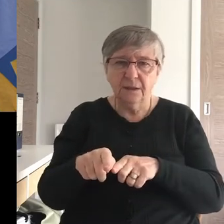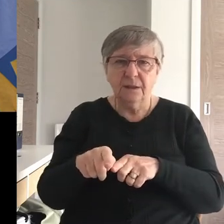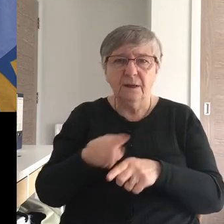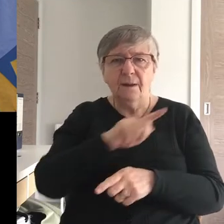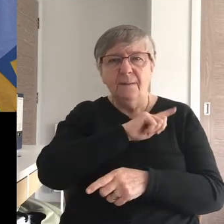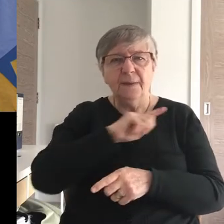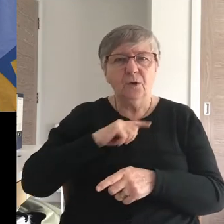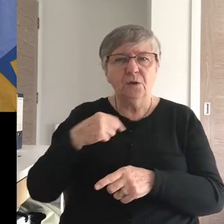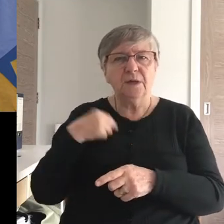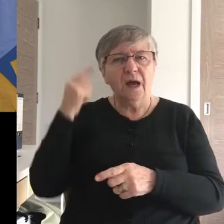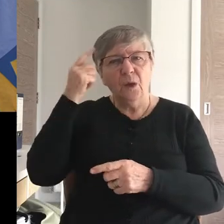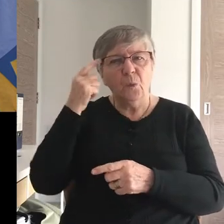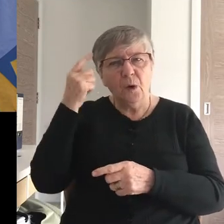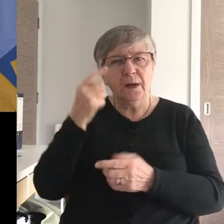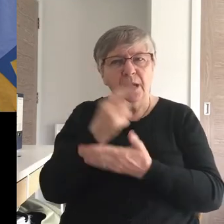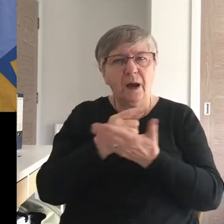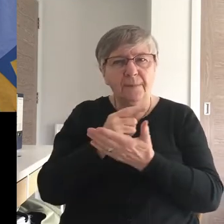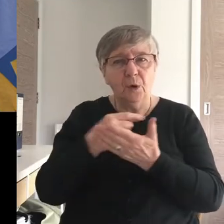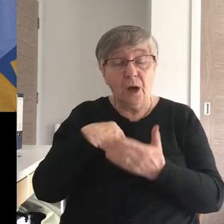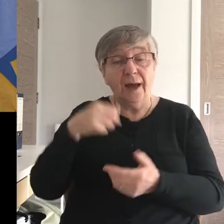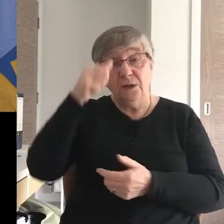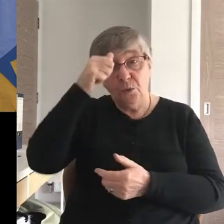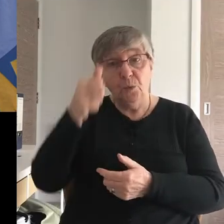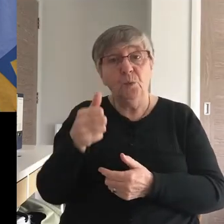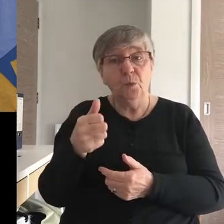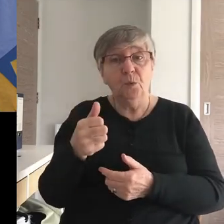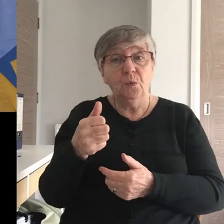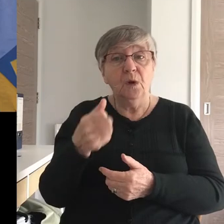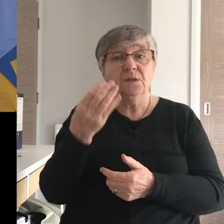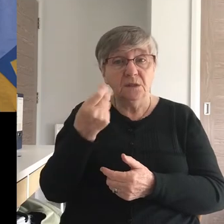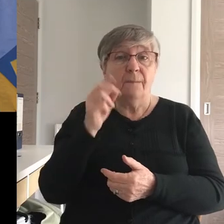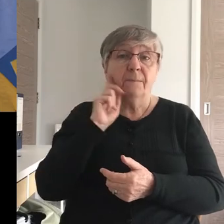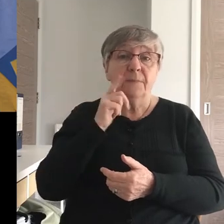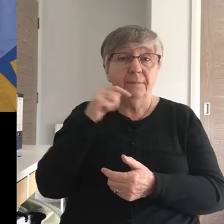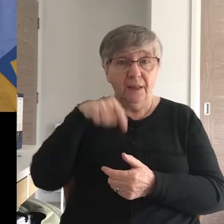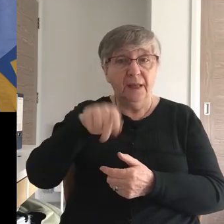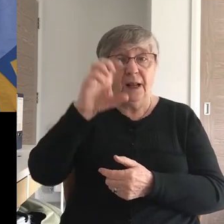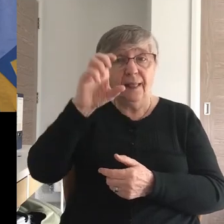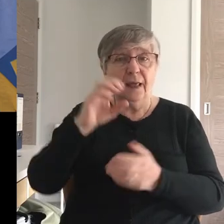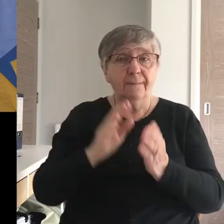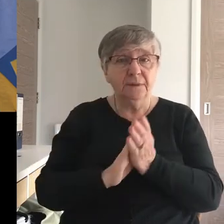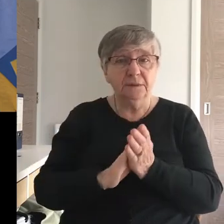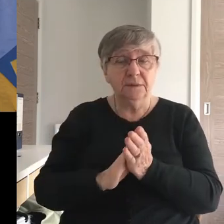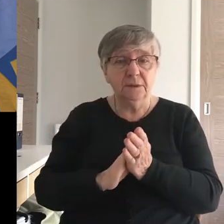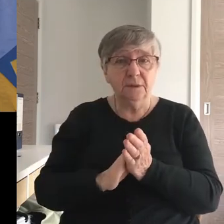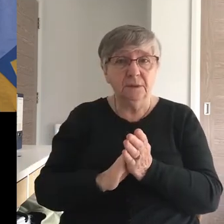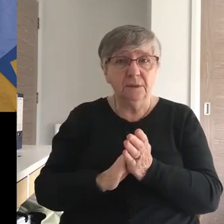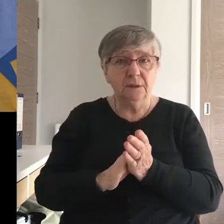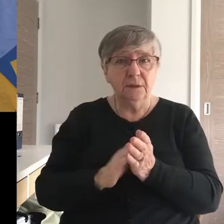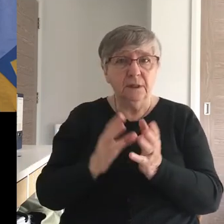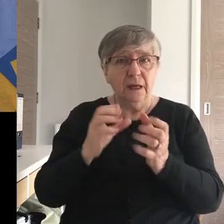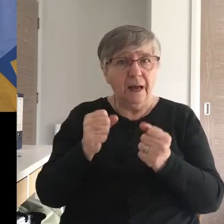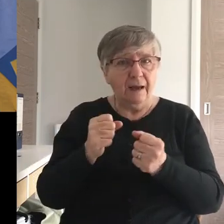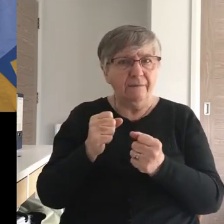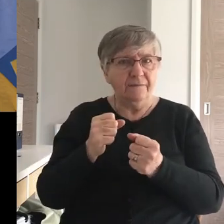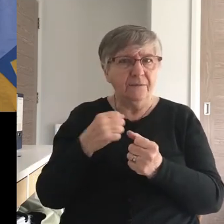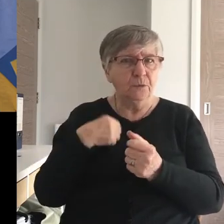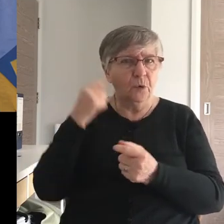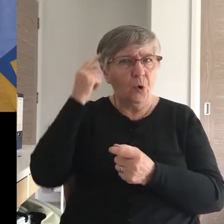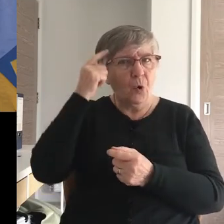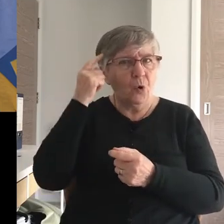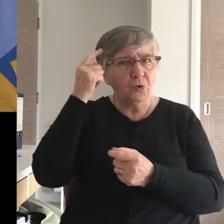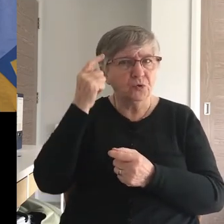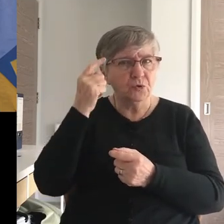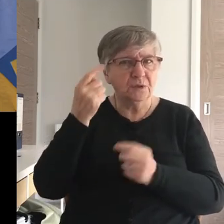because I worry about the fact that I know that there are some folk in Claremont who have tender consciences and who, when